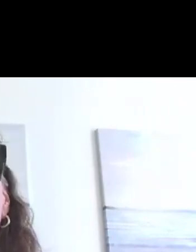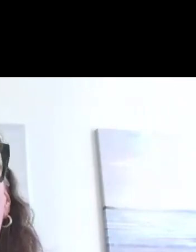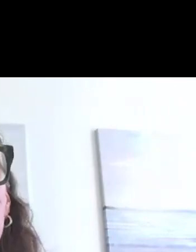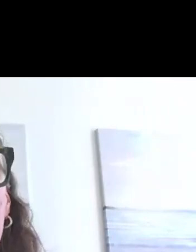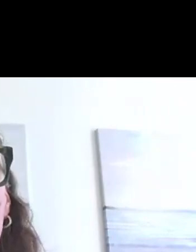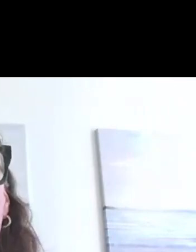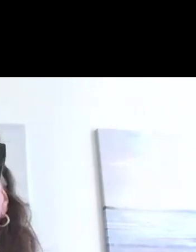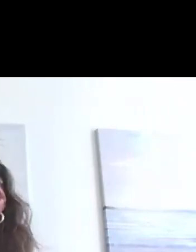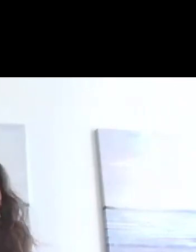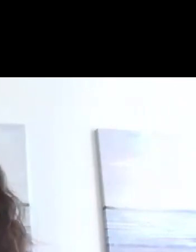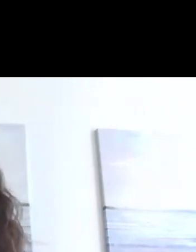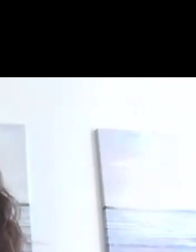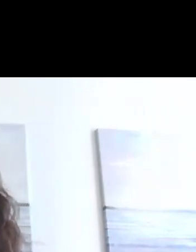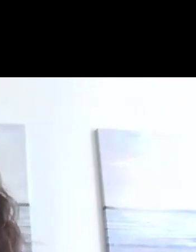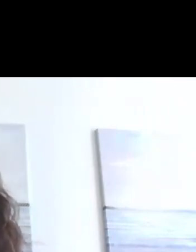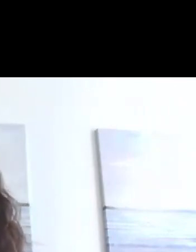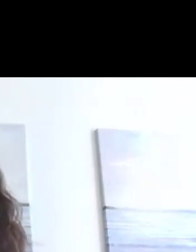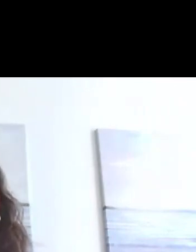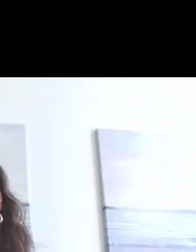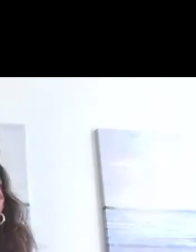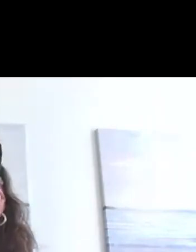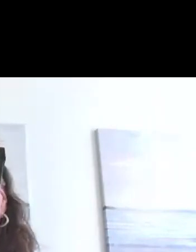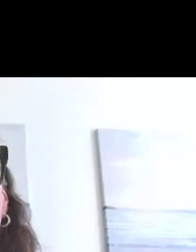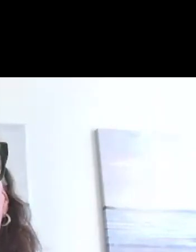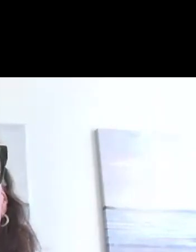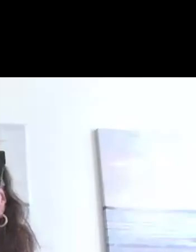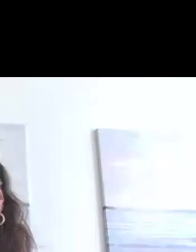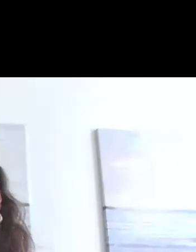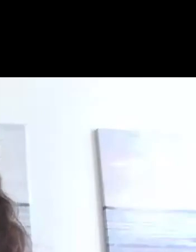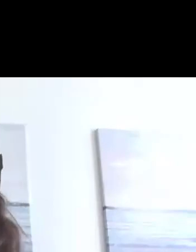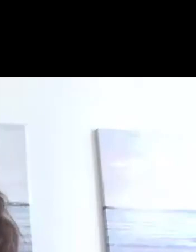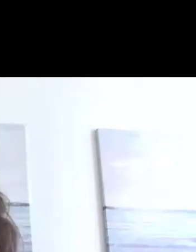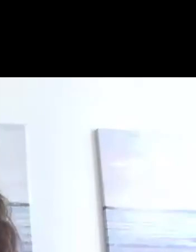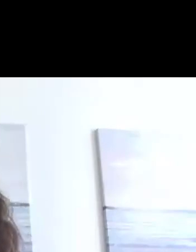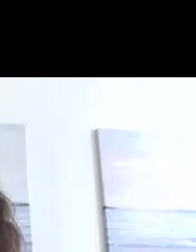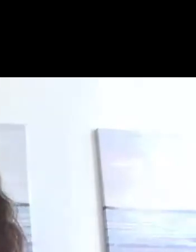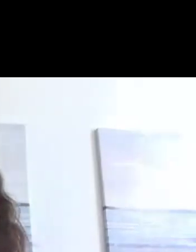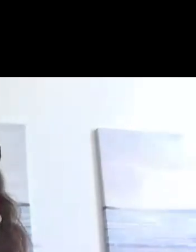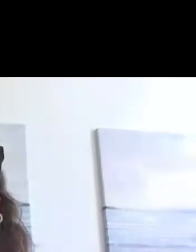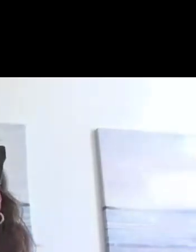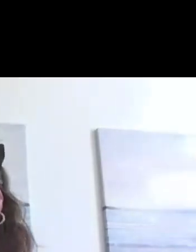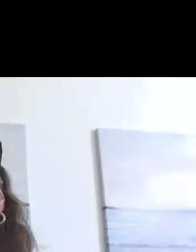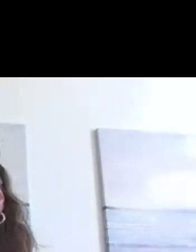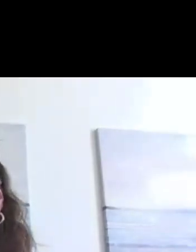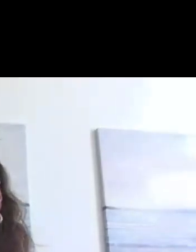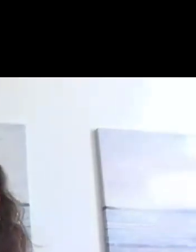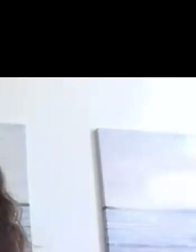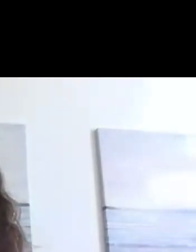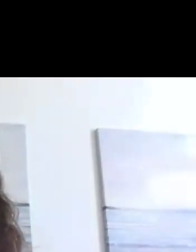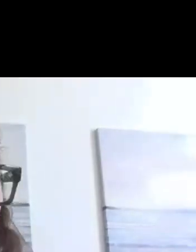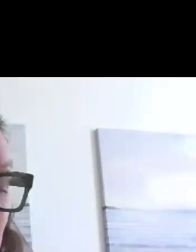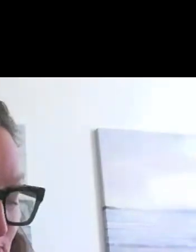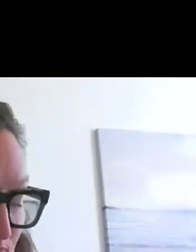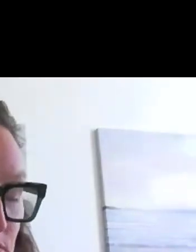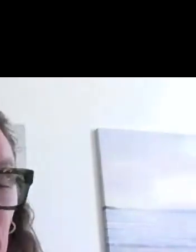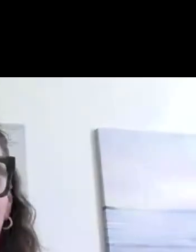law enforcement and other experts in the field. That was very, very helpful to have had that advice from you all on